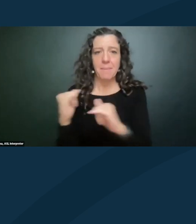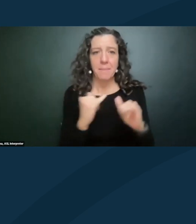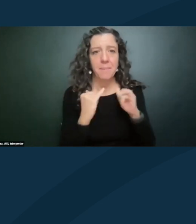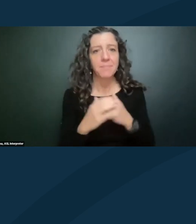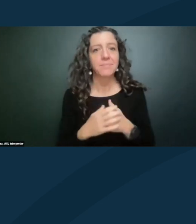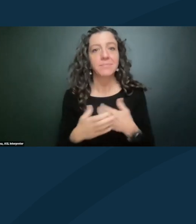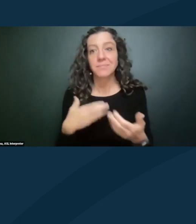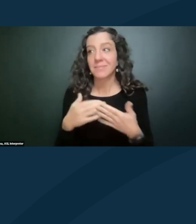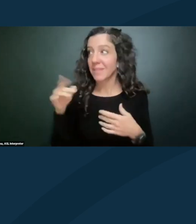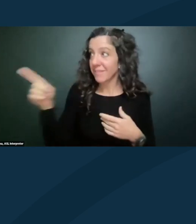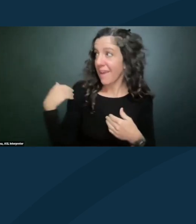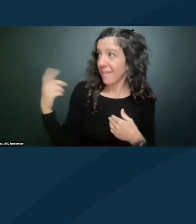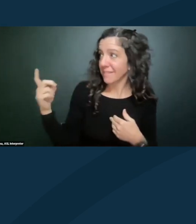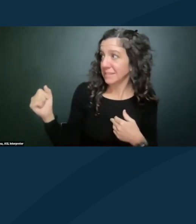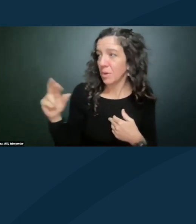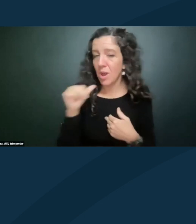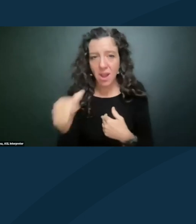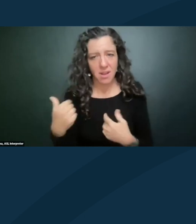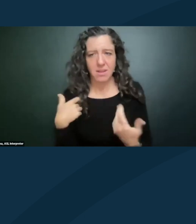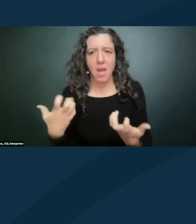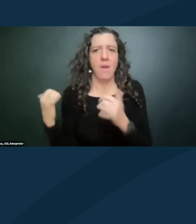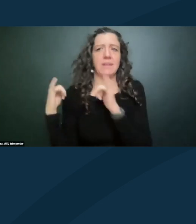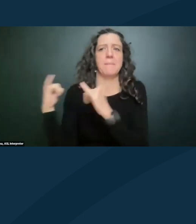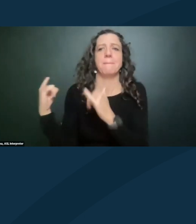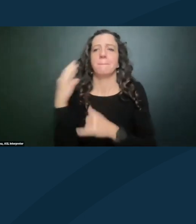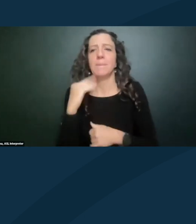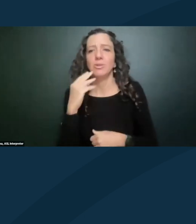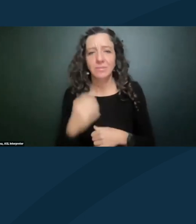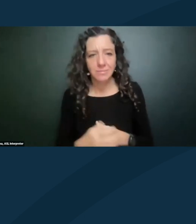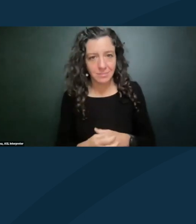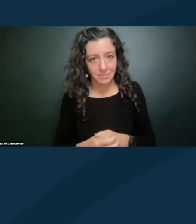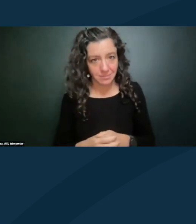does, regardless of if they have a disability or not.